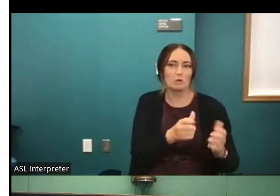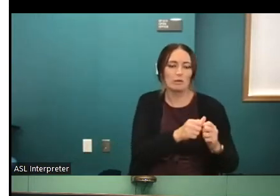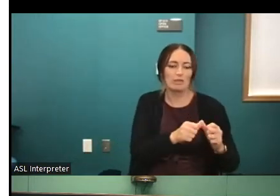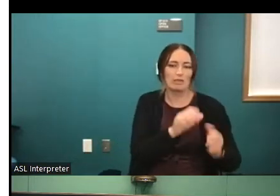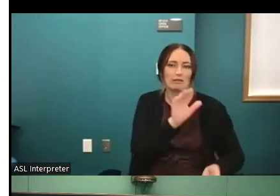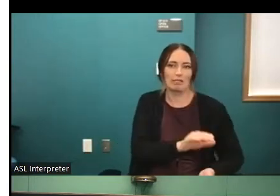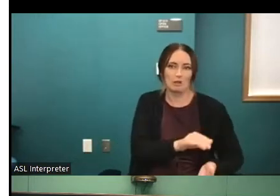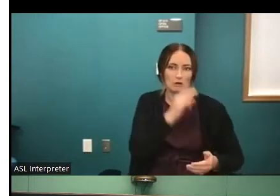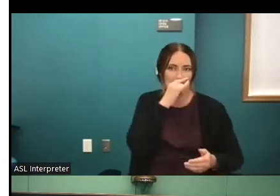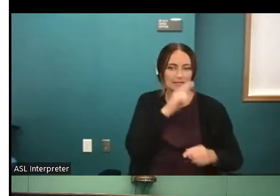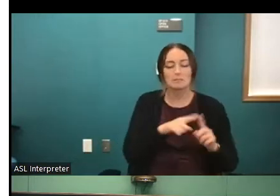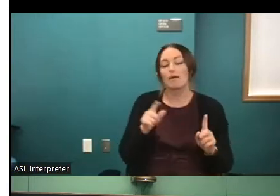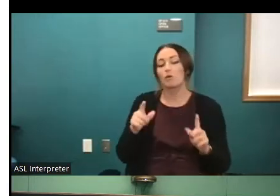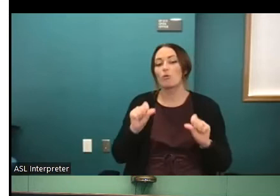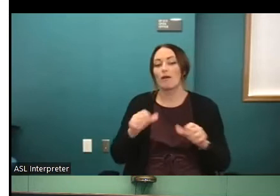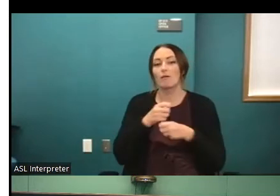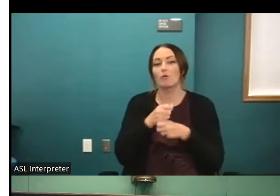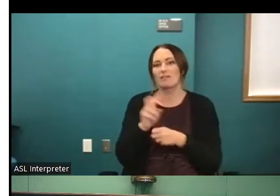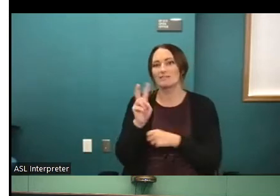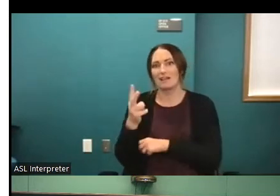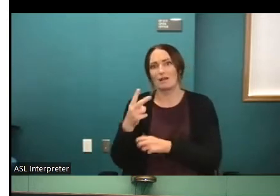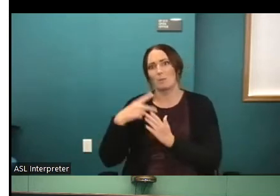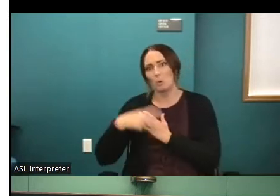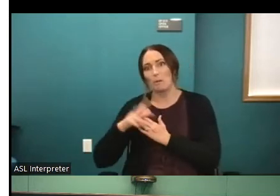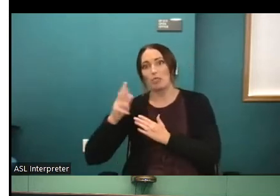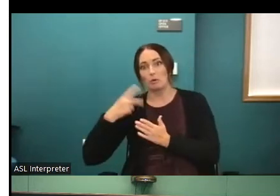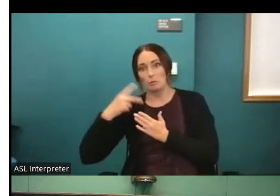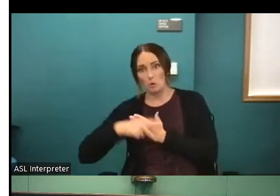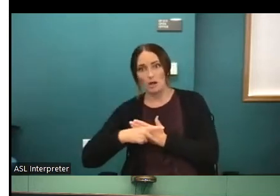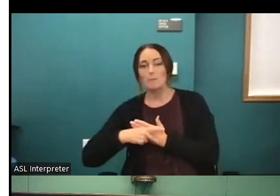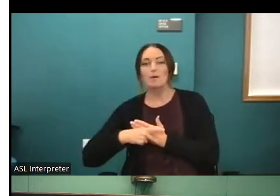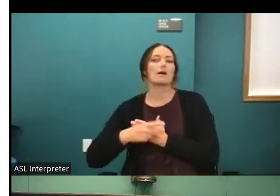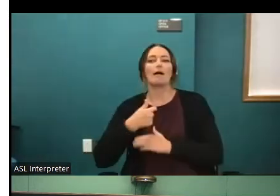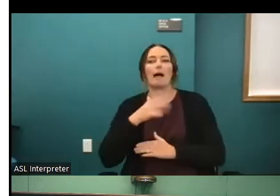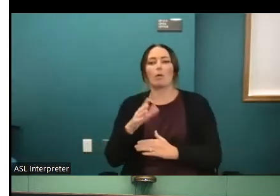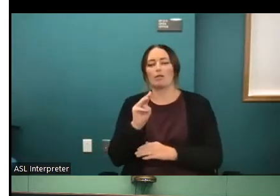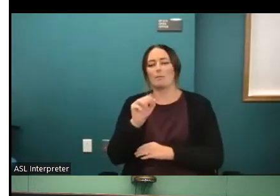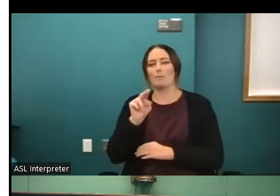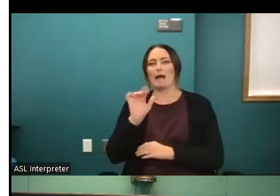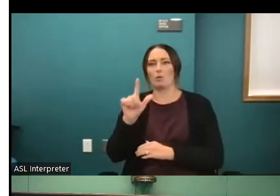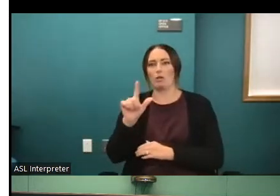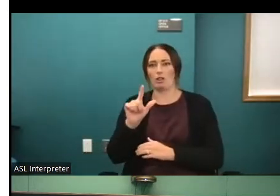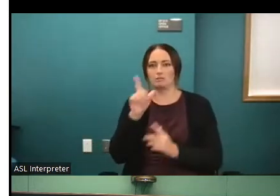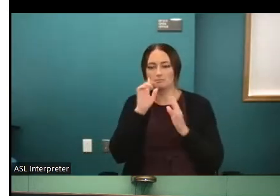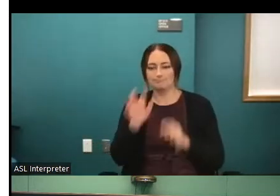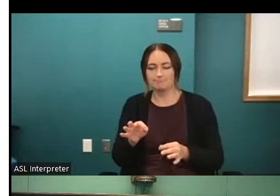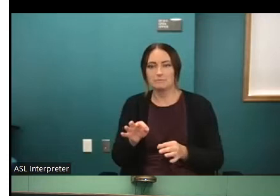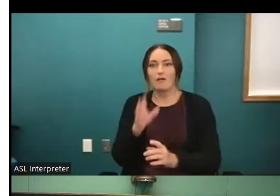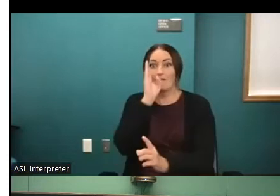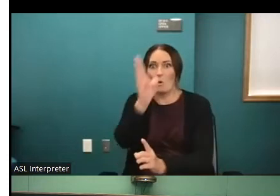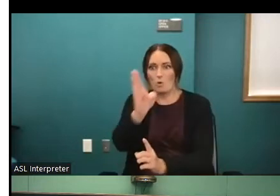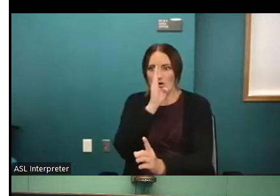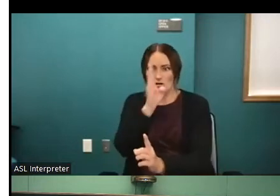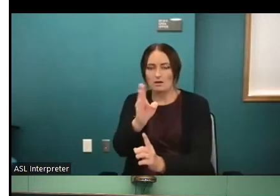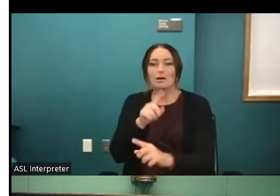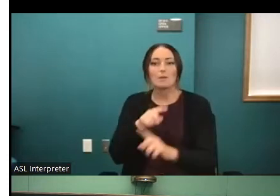third program where it is like manually, I'm going to point forward. The caveat being that kid has to be old enough to